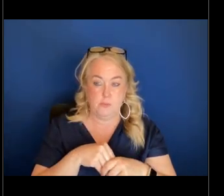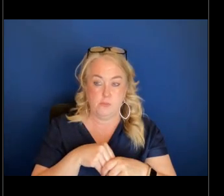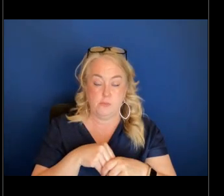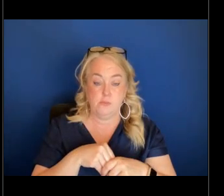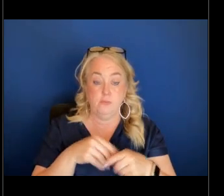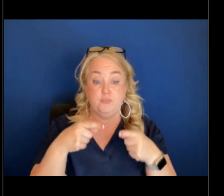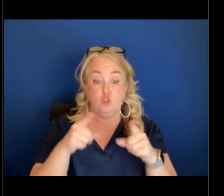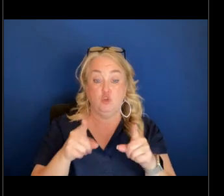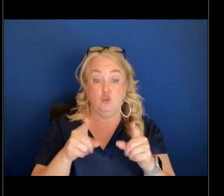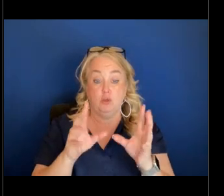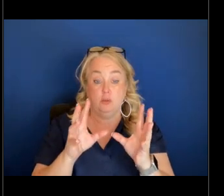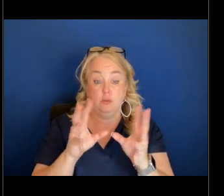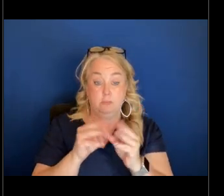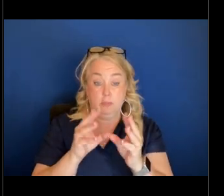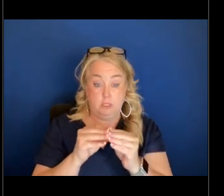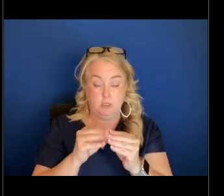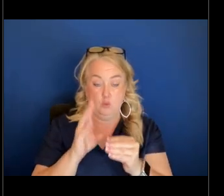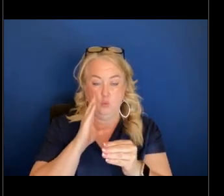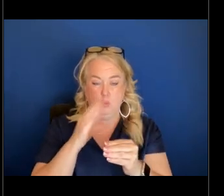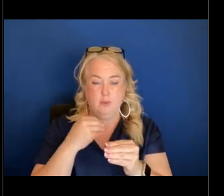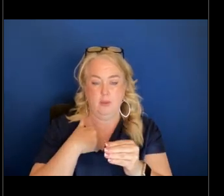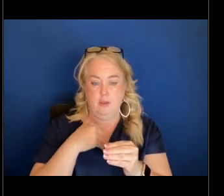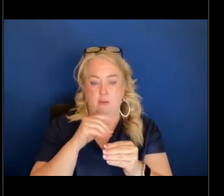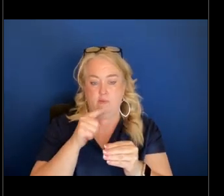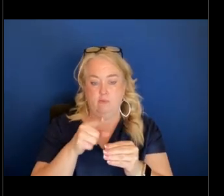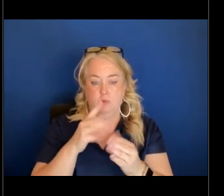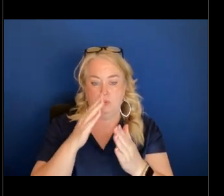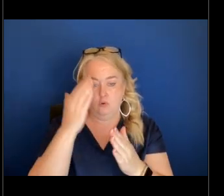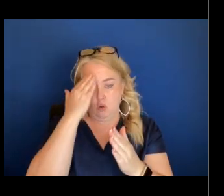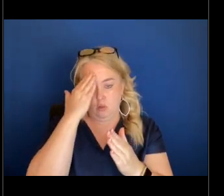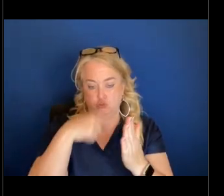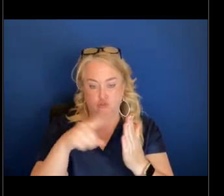During the webinar, we will be conducting knowledge checks.